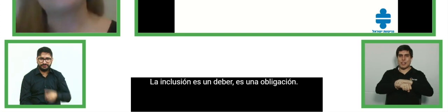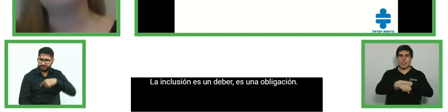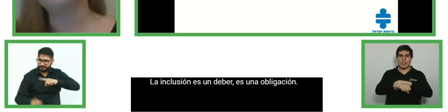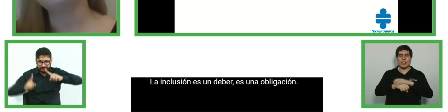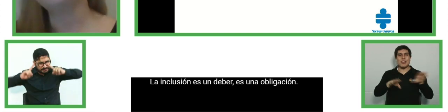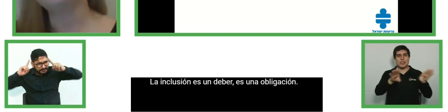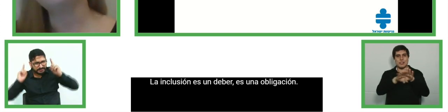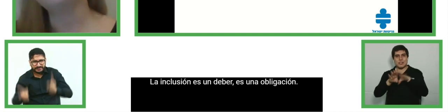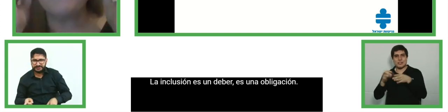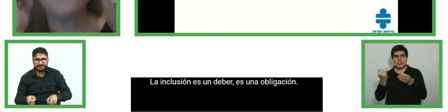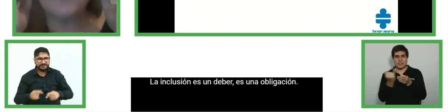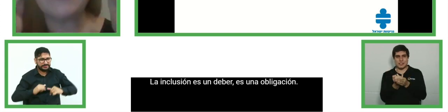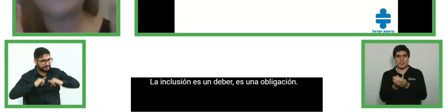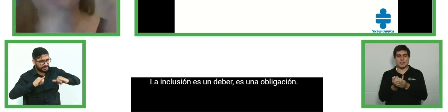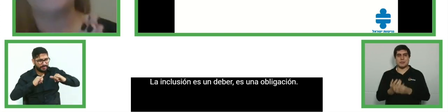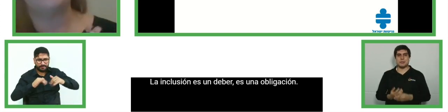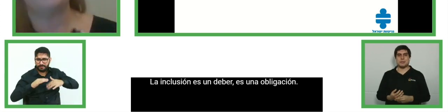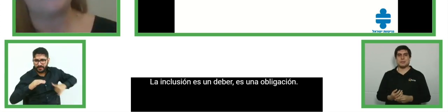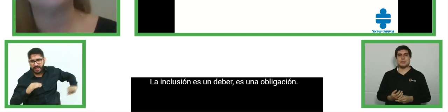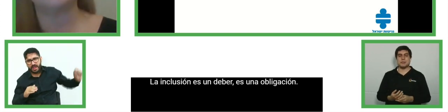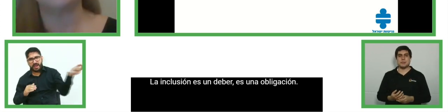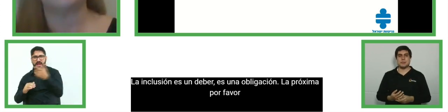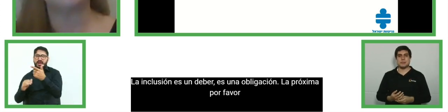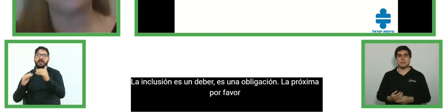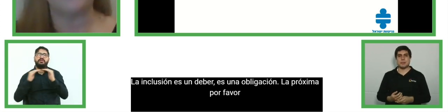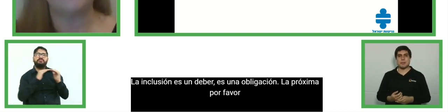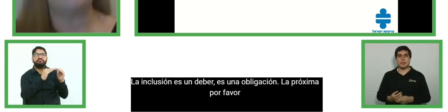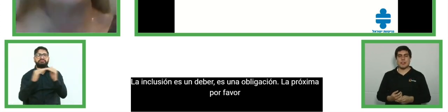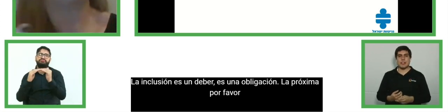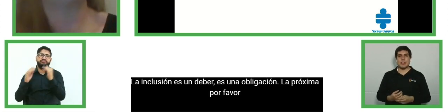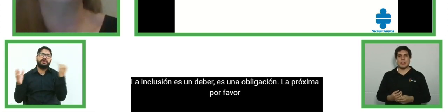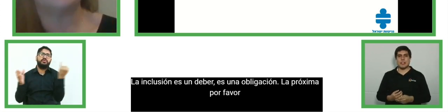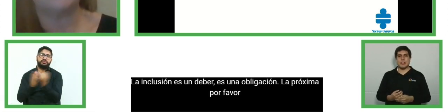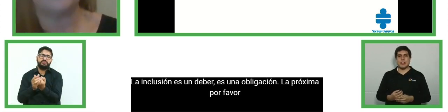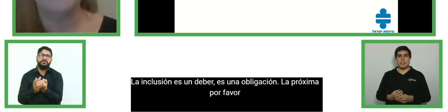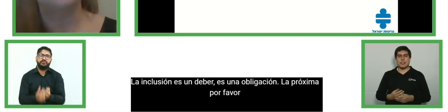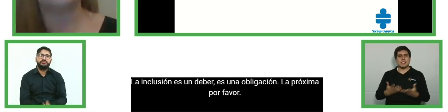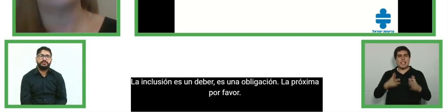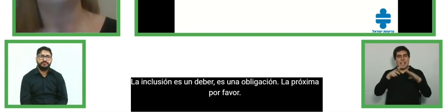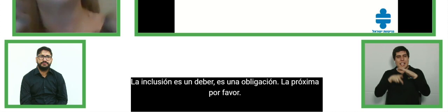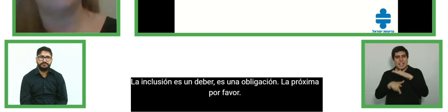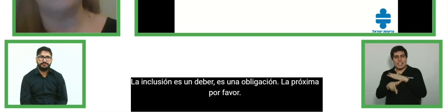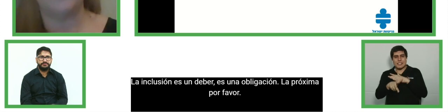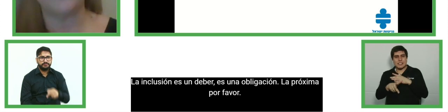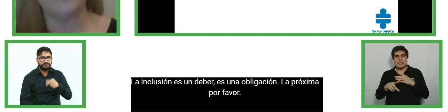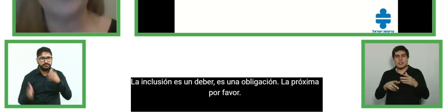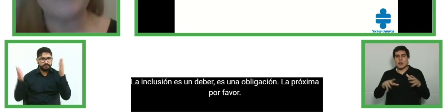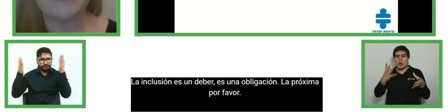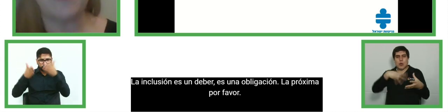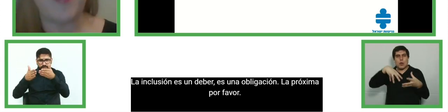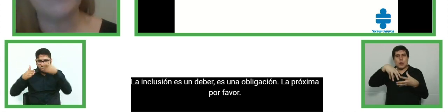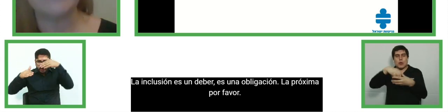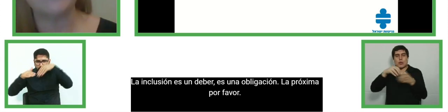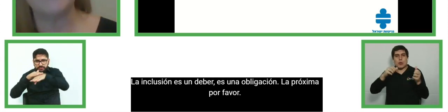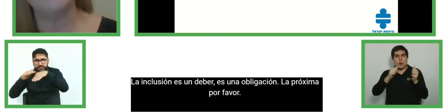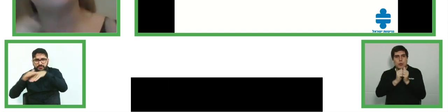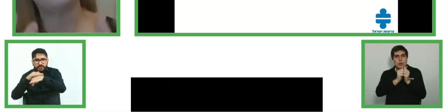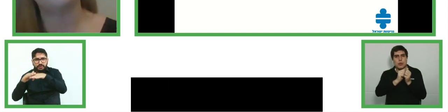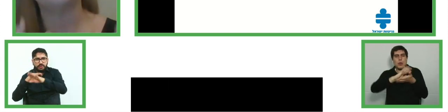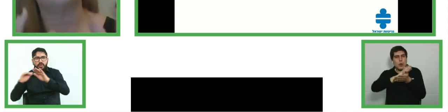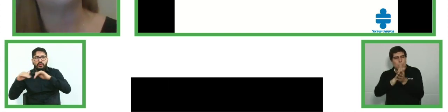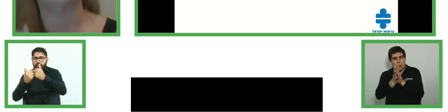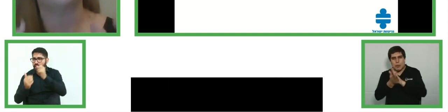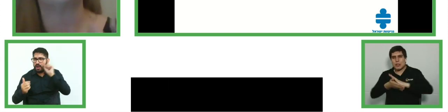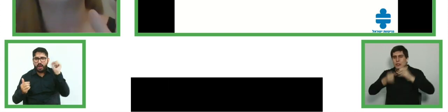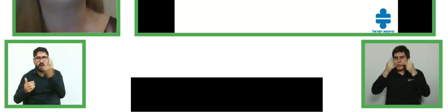Israel started and when the school system started talking about accessibility, the focus at first was physical accessibility. How do we